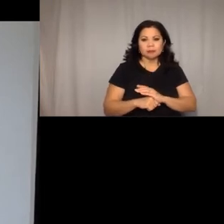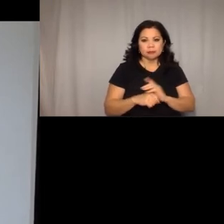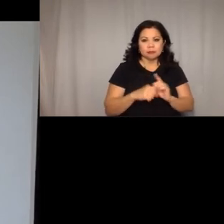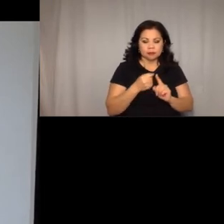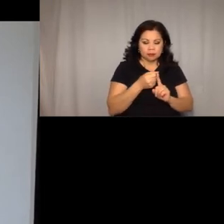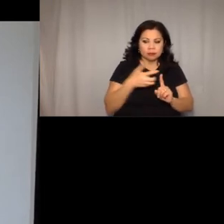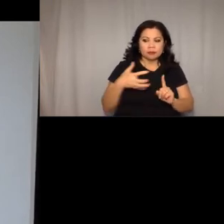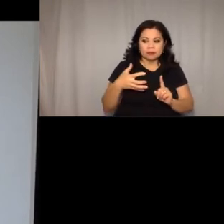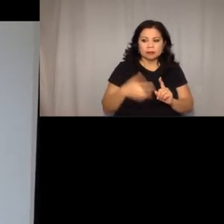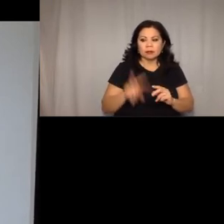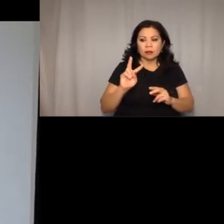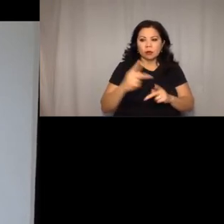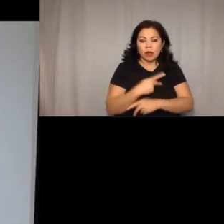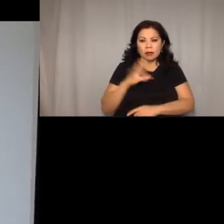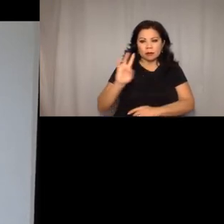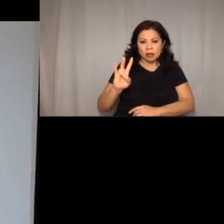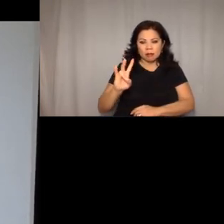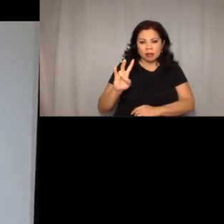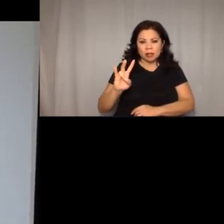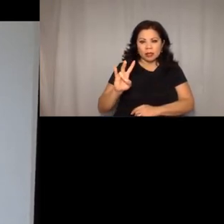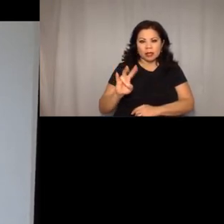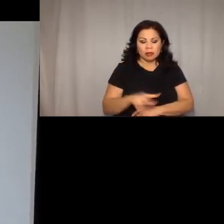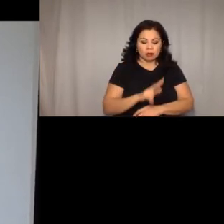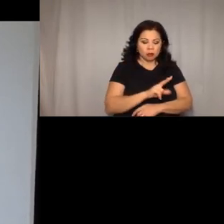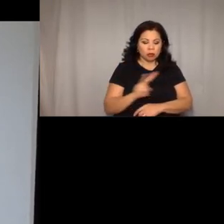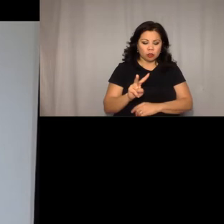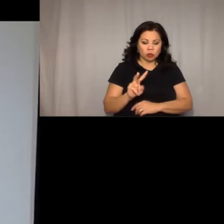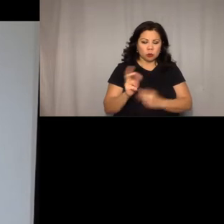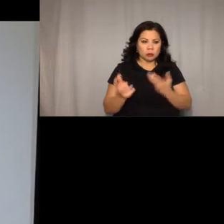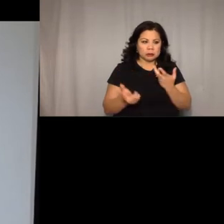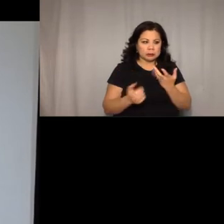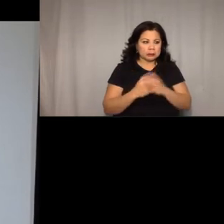help. 2 times 7, 32 is,